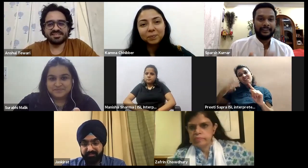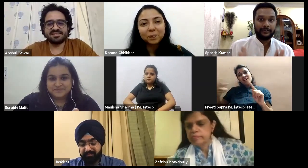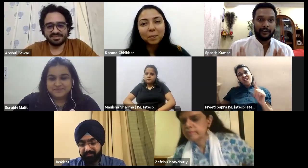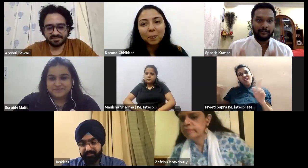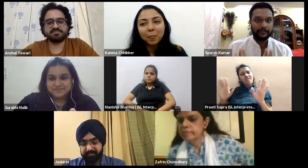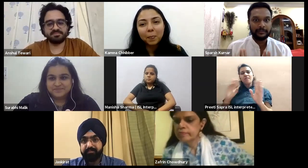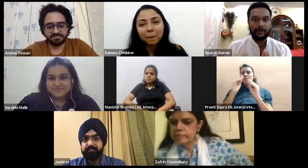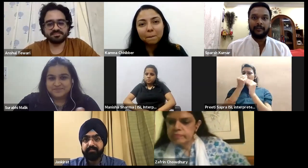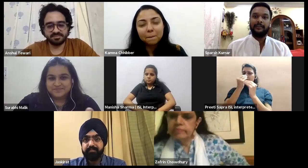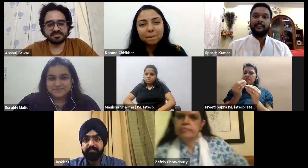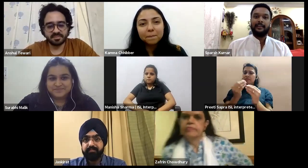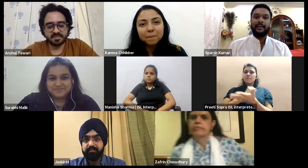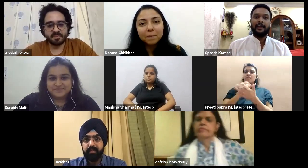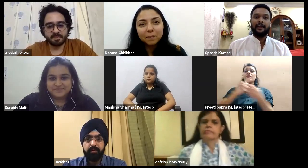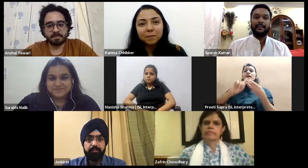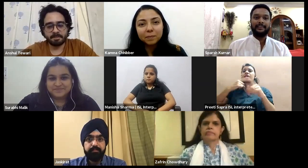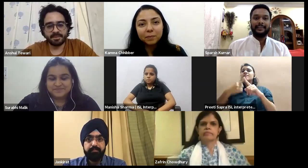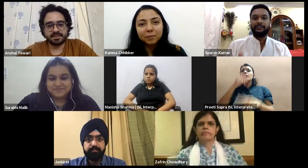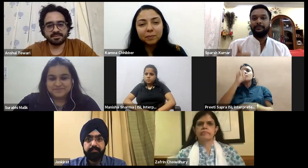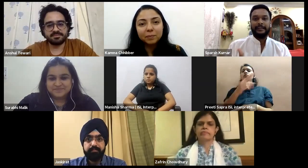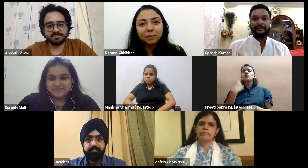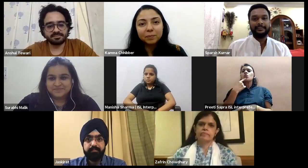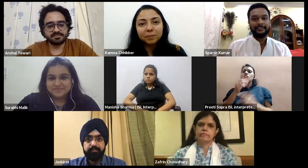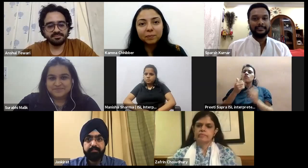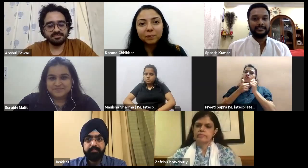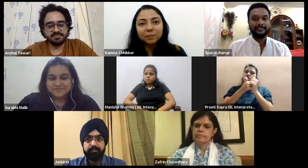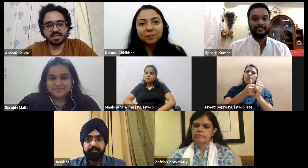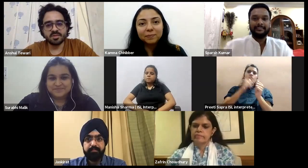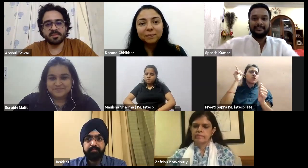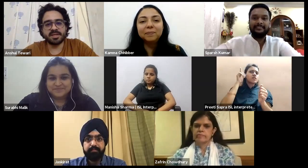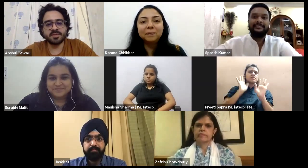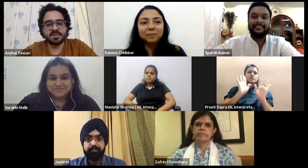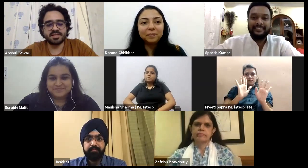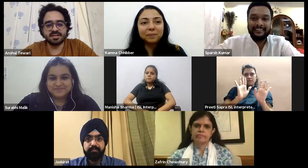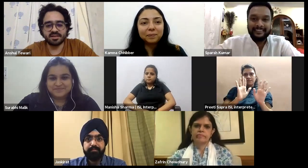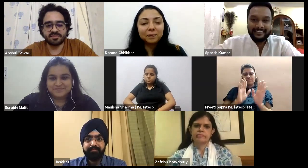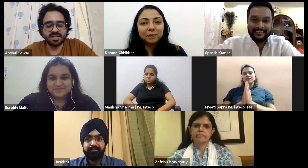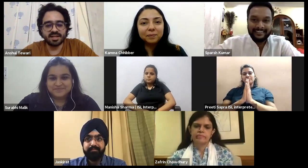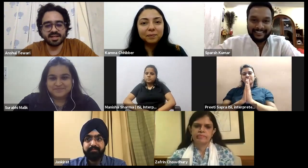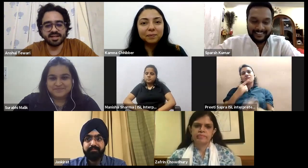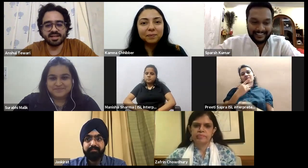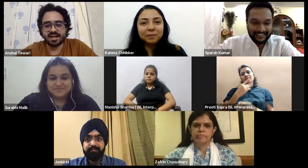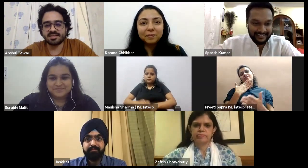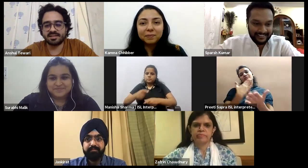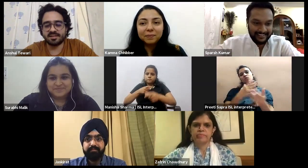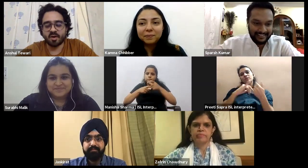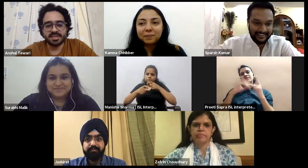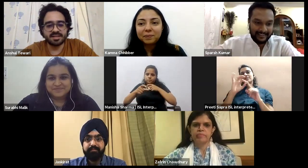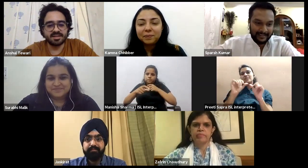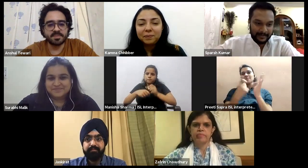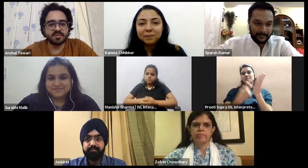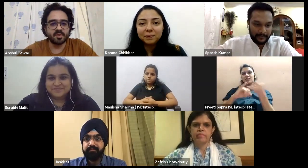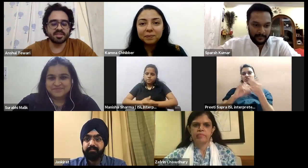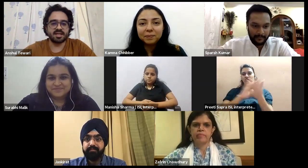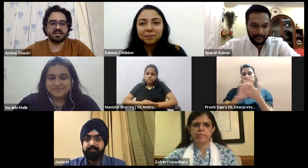in the field that you are confused about, and I think that should be it. Superb. Thank you, Sparsh. Zafrin, any last comments